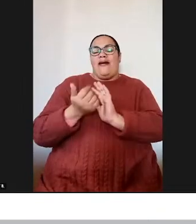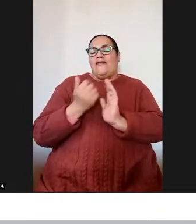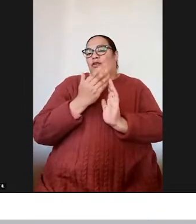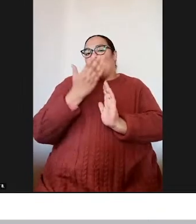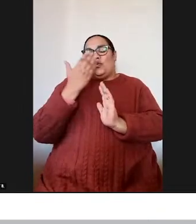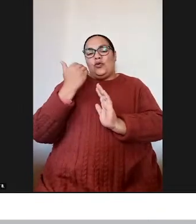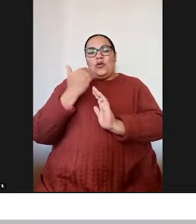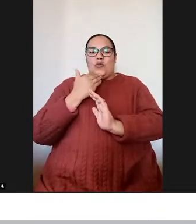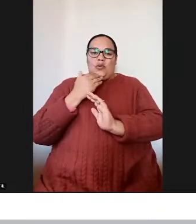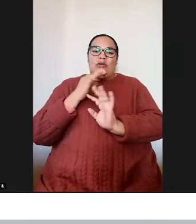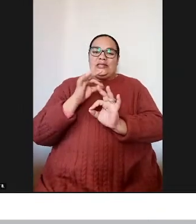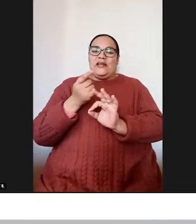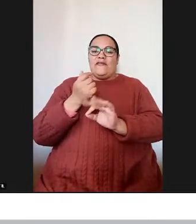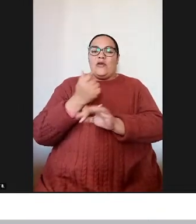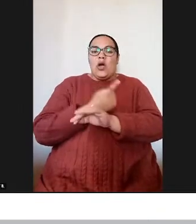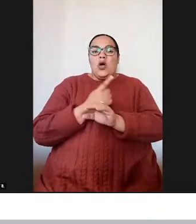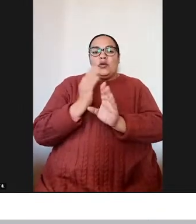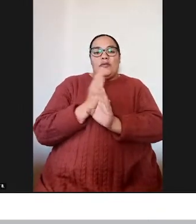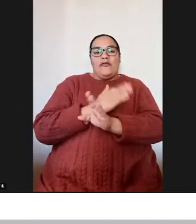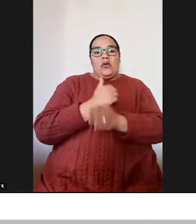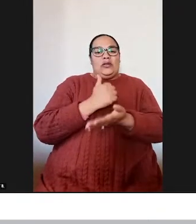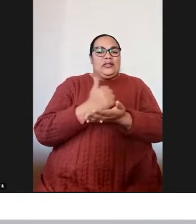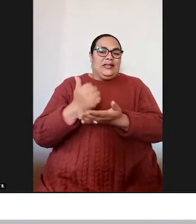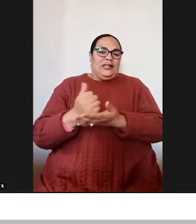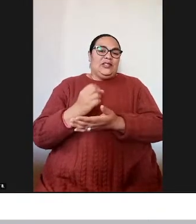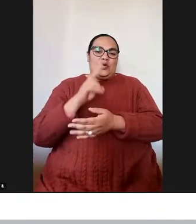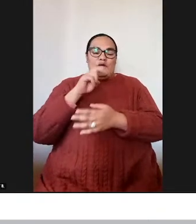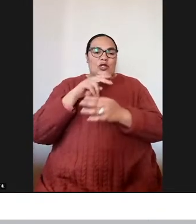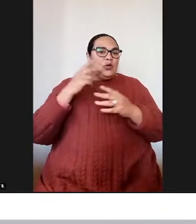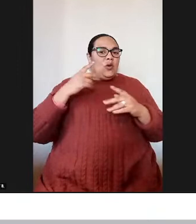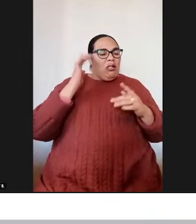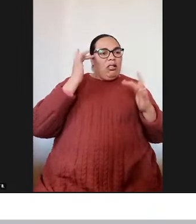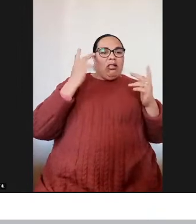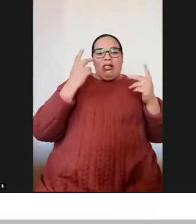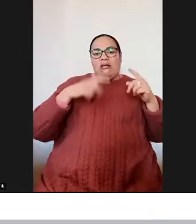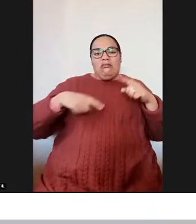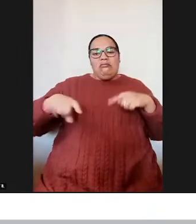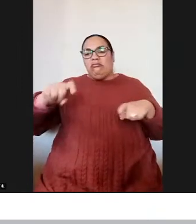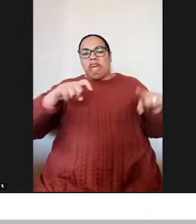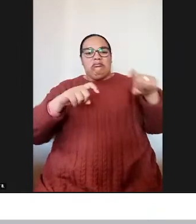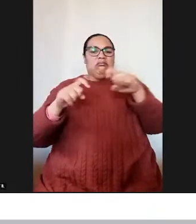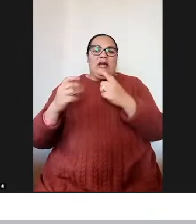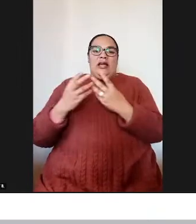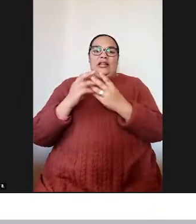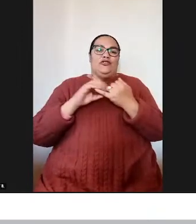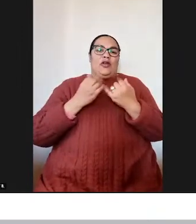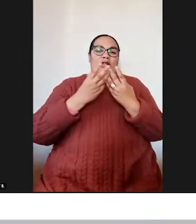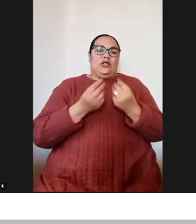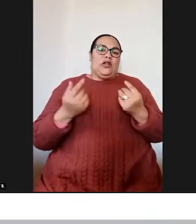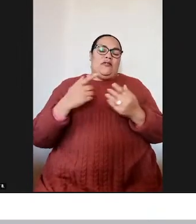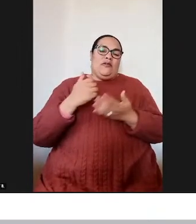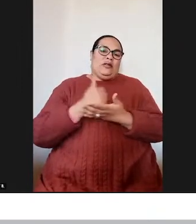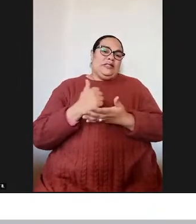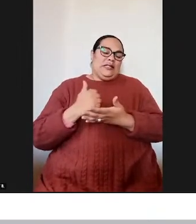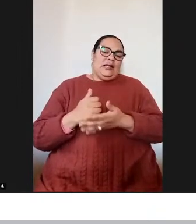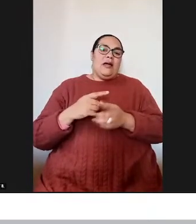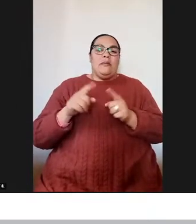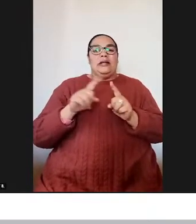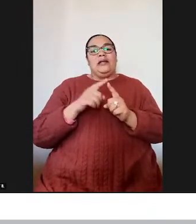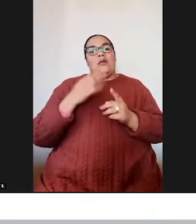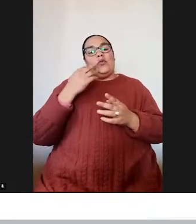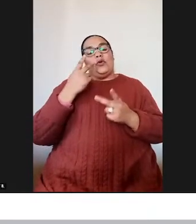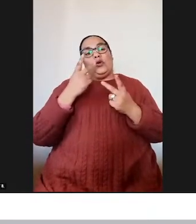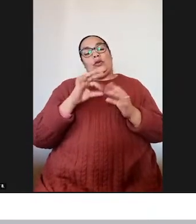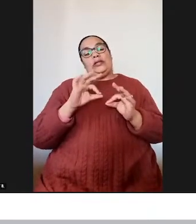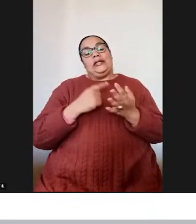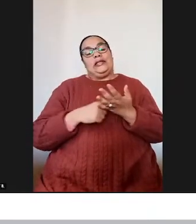was a few hours before a sitting, so we've got to now rush in and attend to those. So we are looking at that, but the